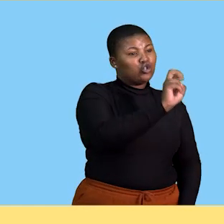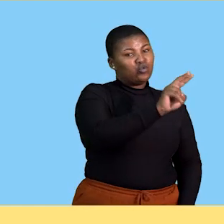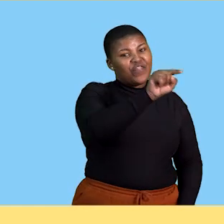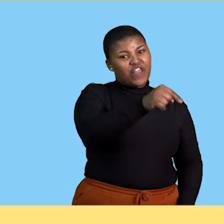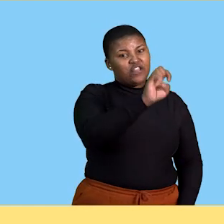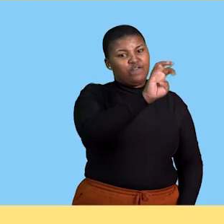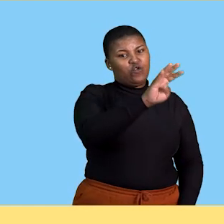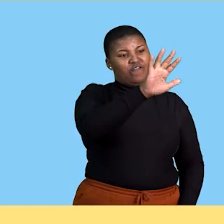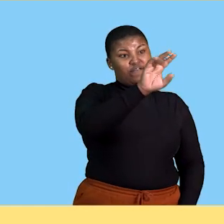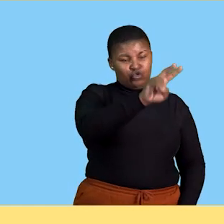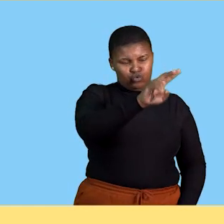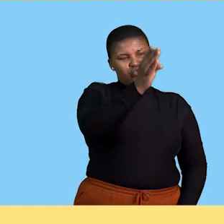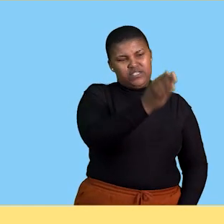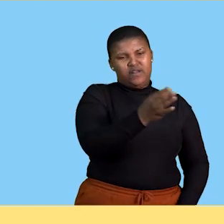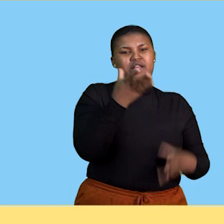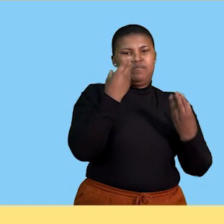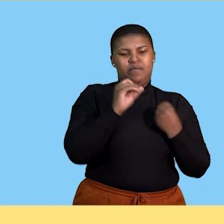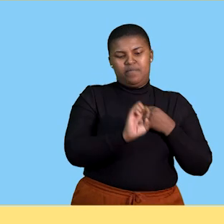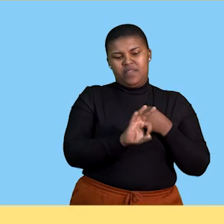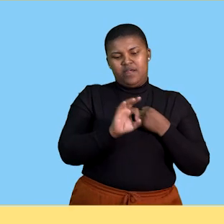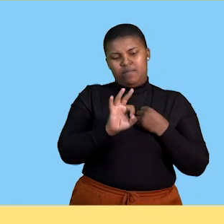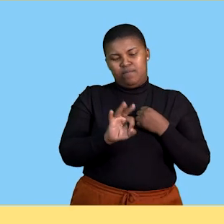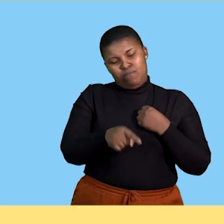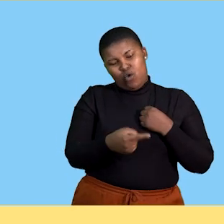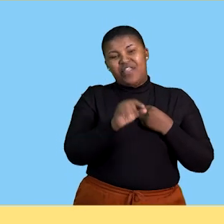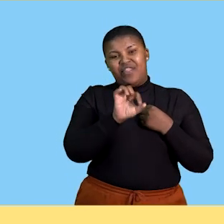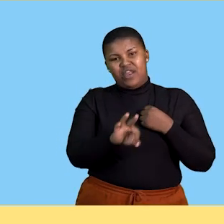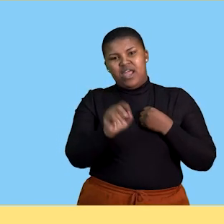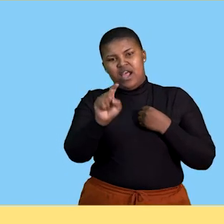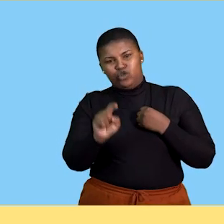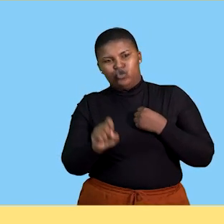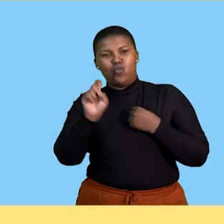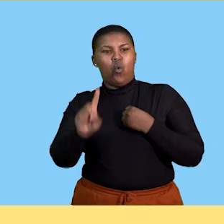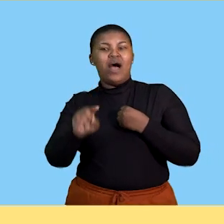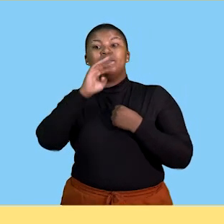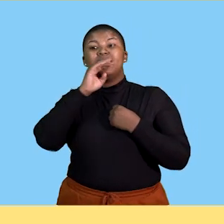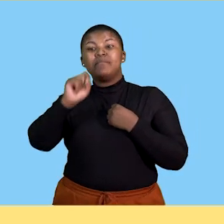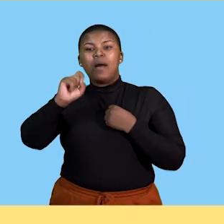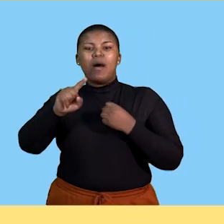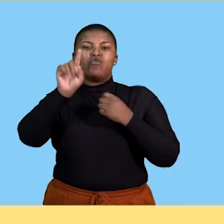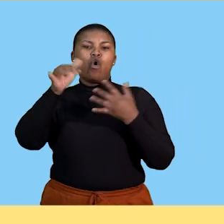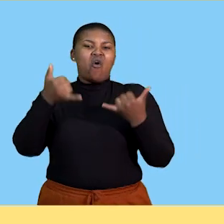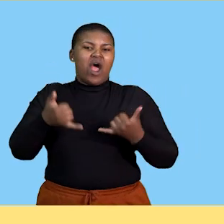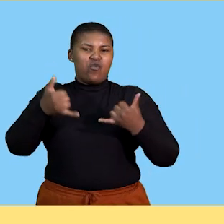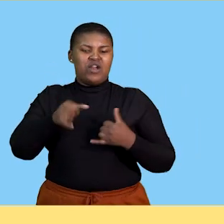22,452, then you get 3.3 S1. That is your current ratio for the